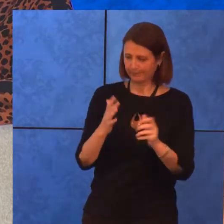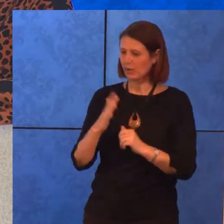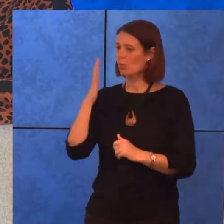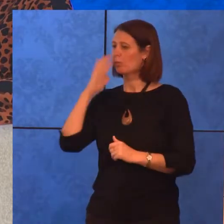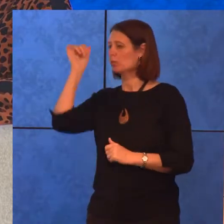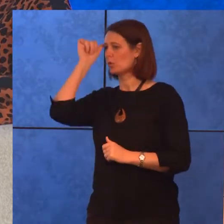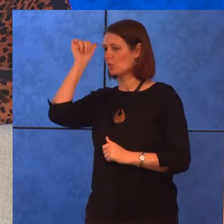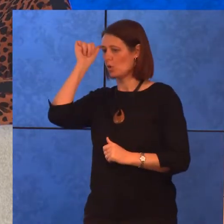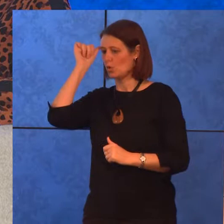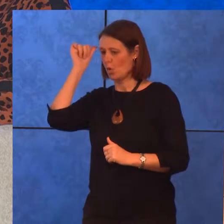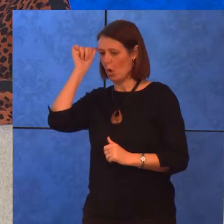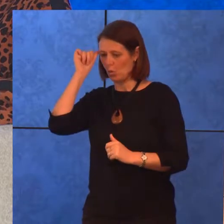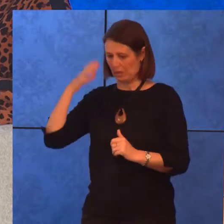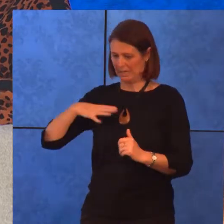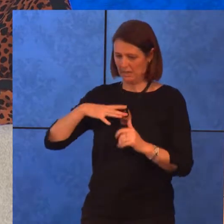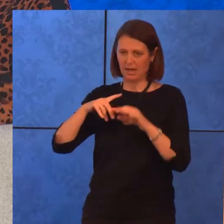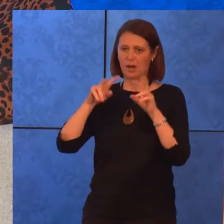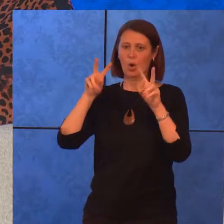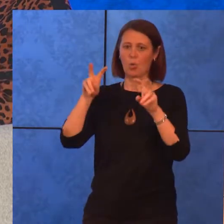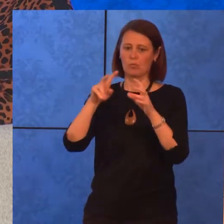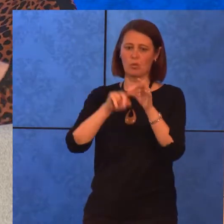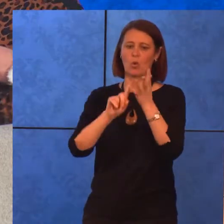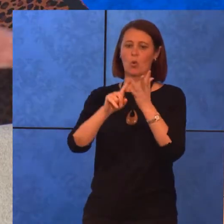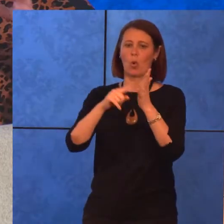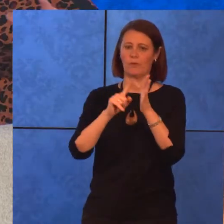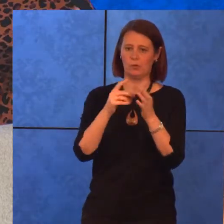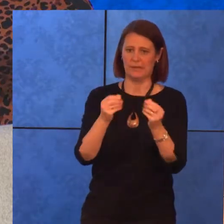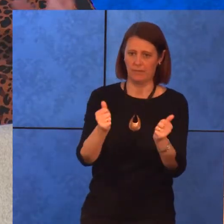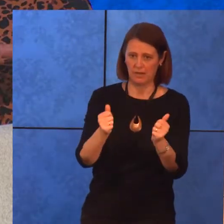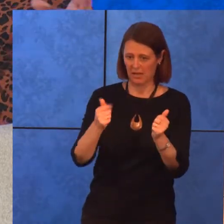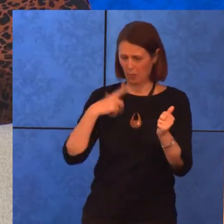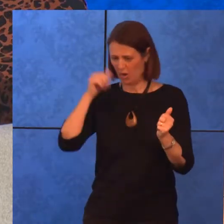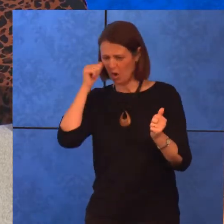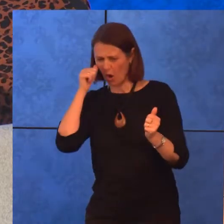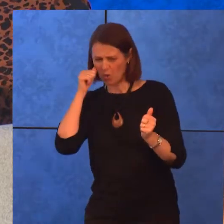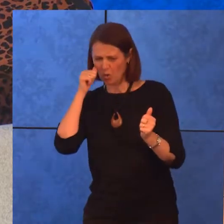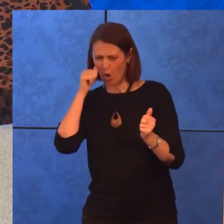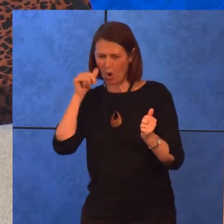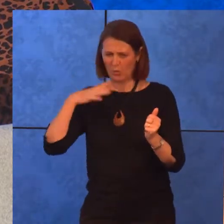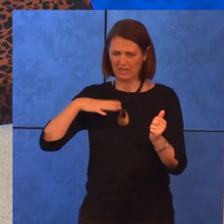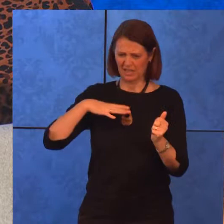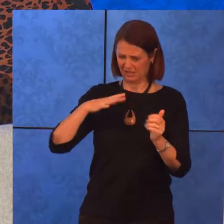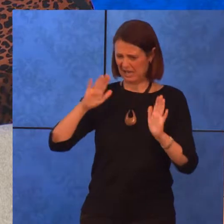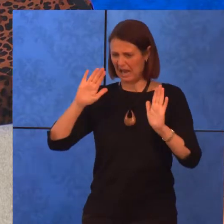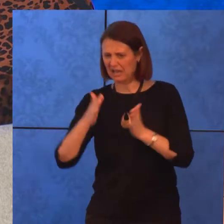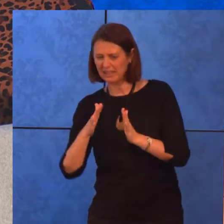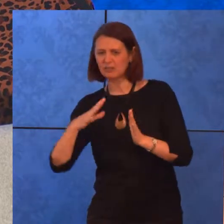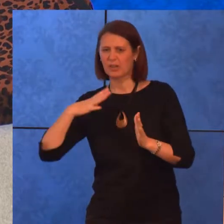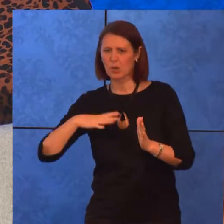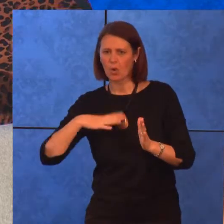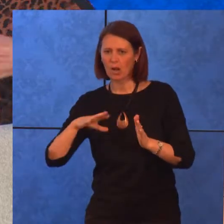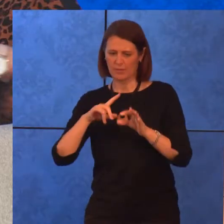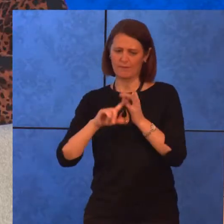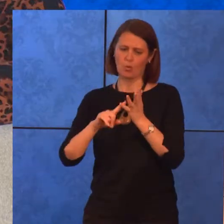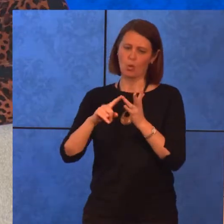that we do need a quote for something and we're hoping that we'll require a lot less, in fact we do require a lot less requirement for quotes